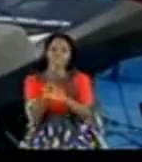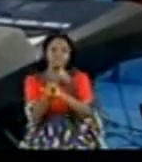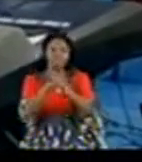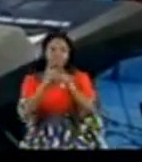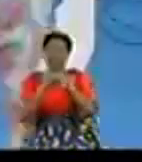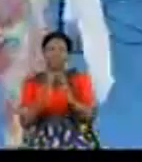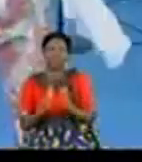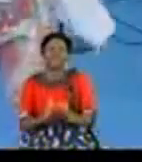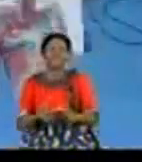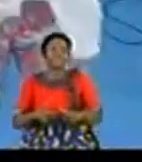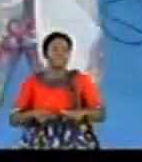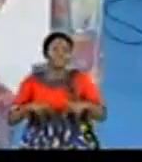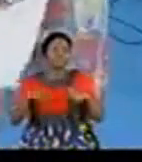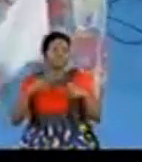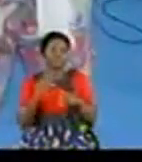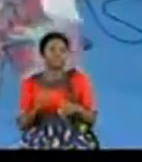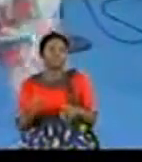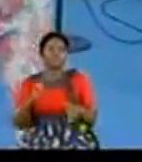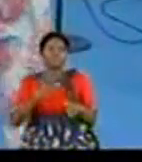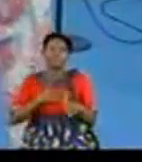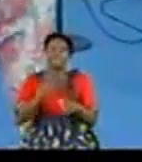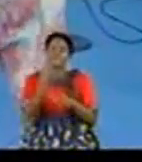iede I rede